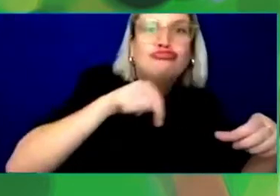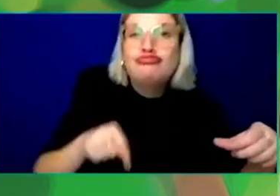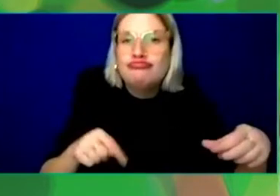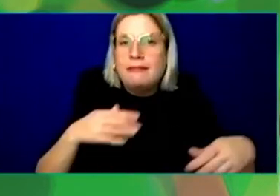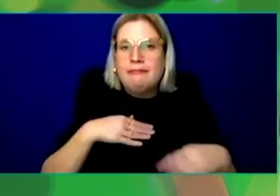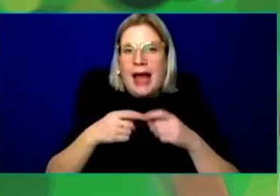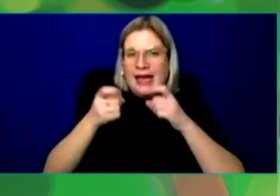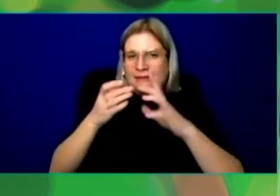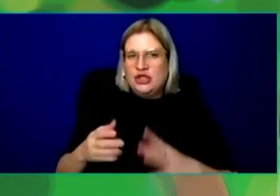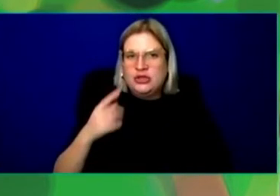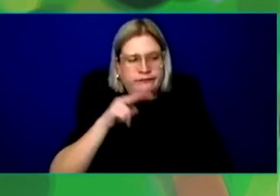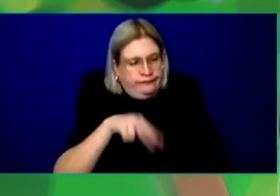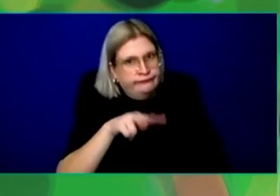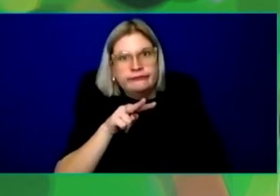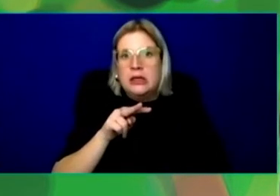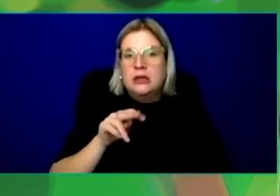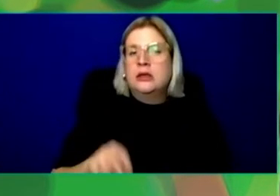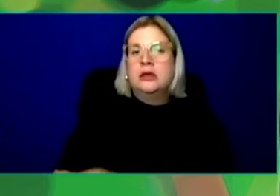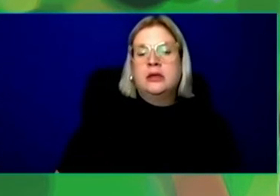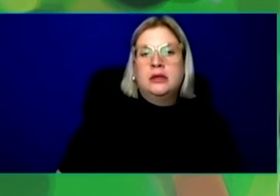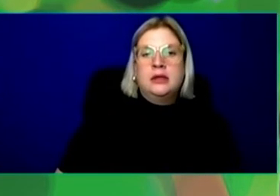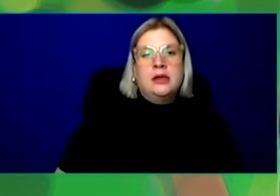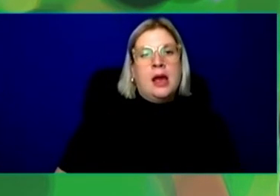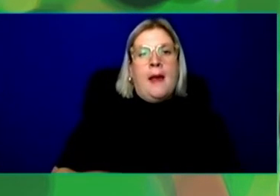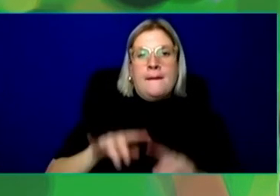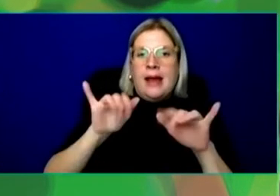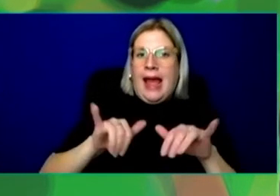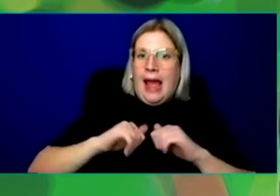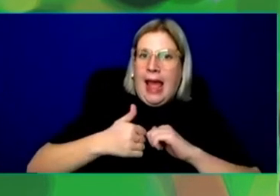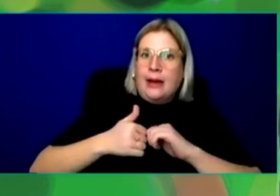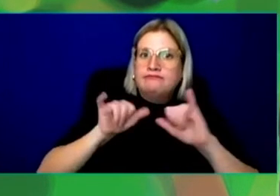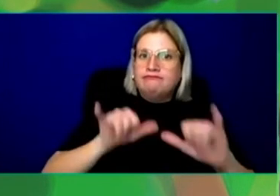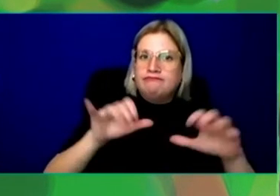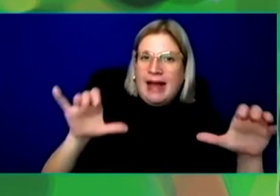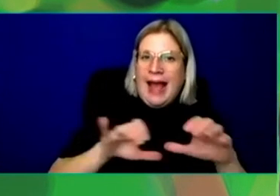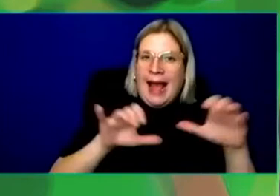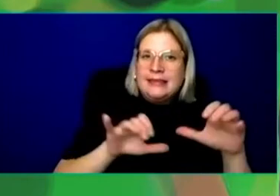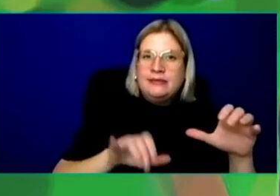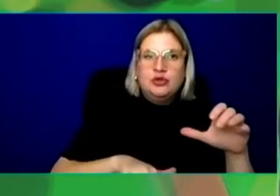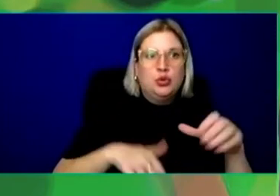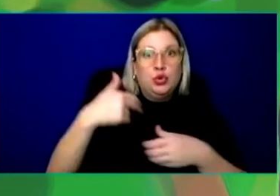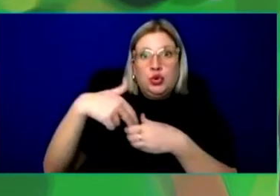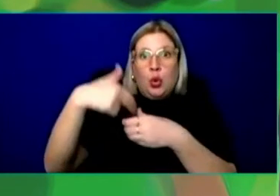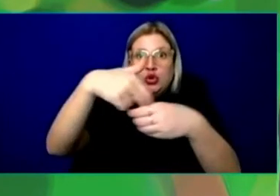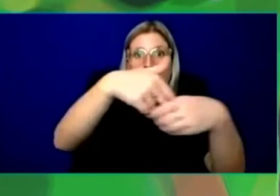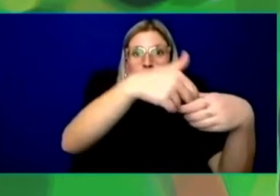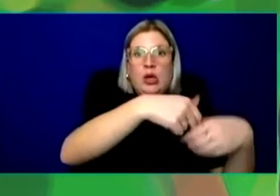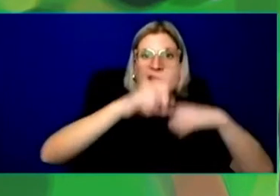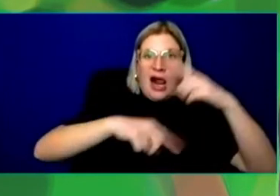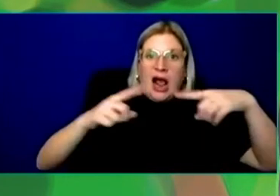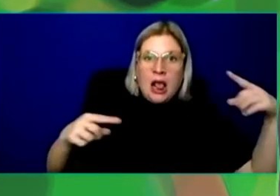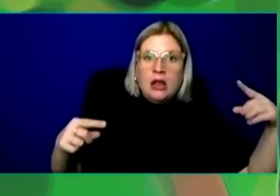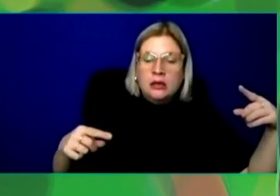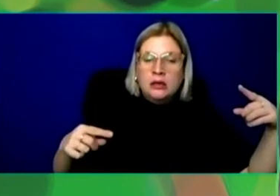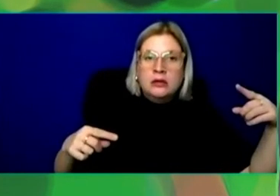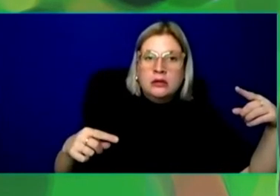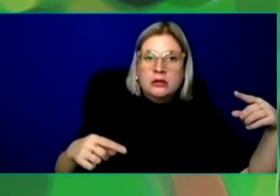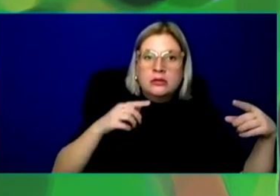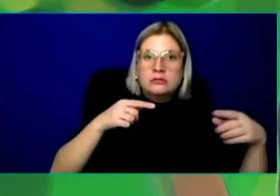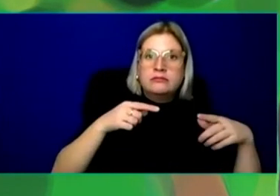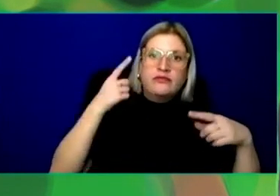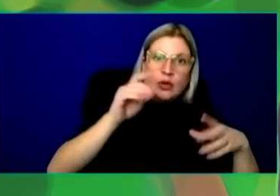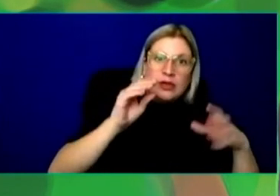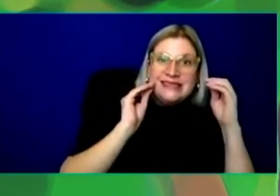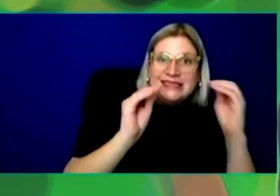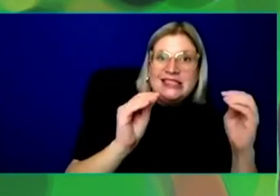it's like, it's part of staying active is to join all those different practices, your teaching